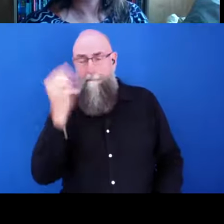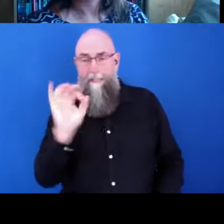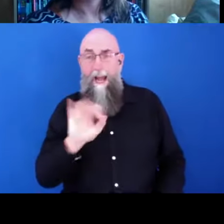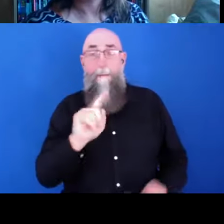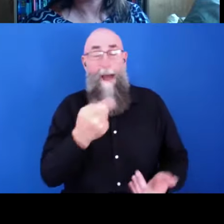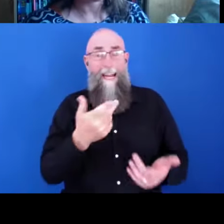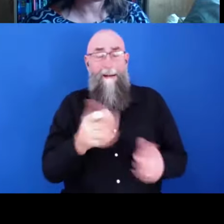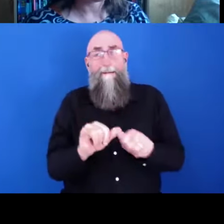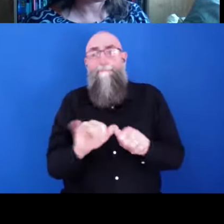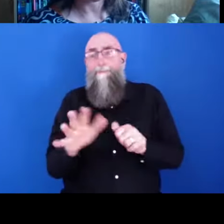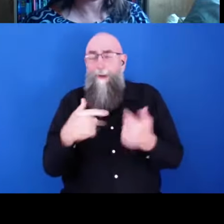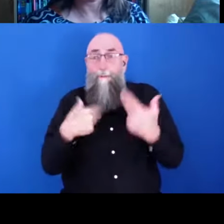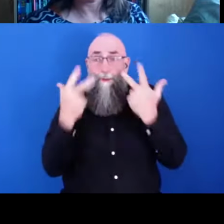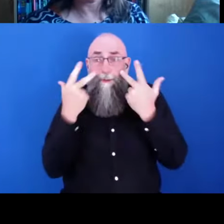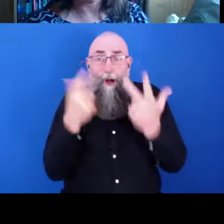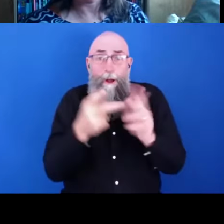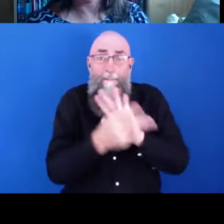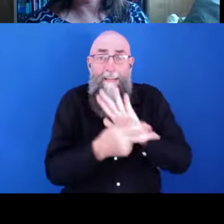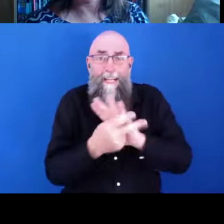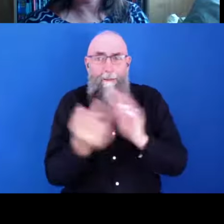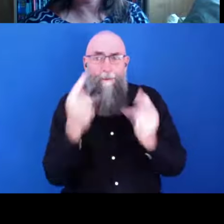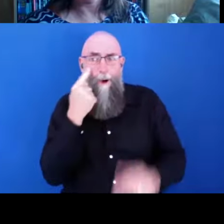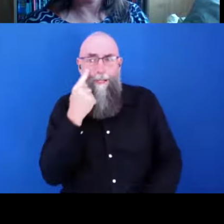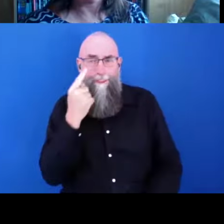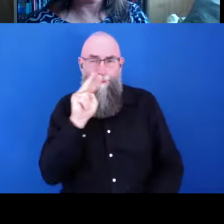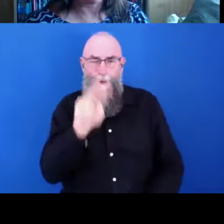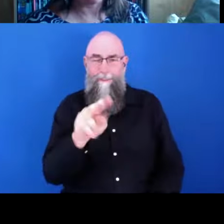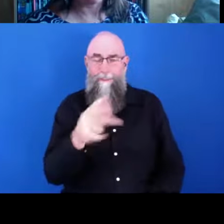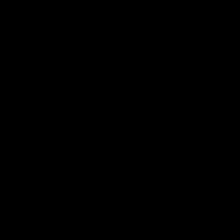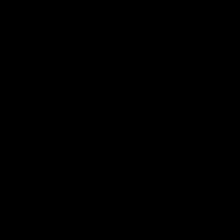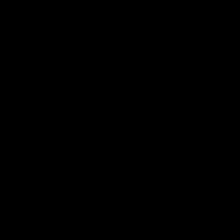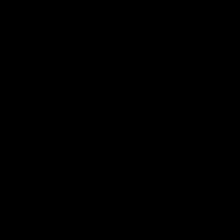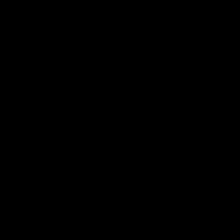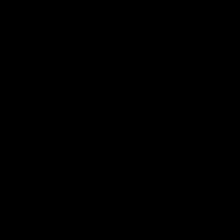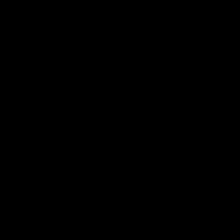we might show you, show you what that looks like. I'll share it then.